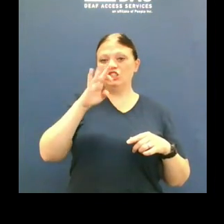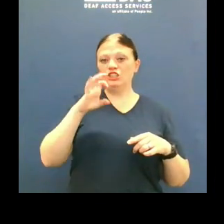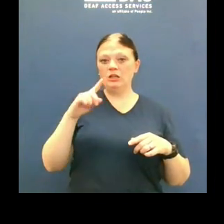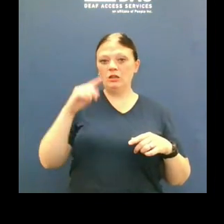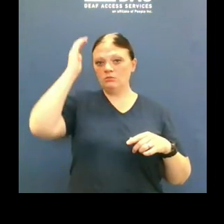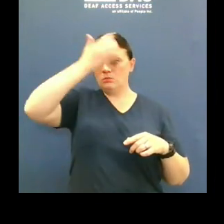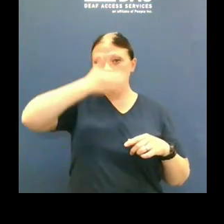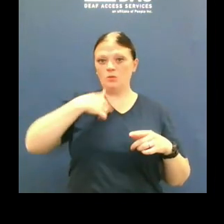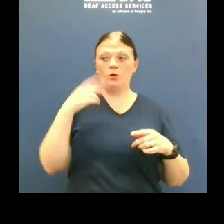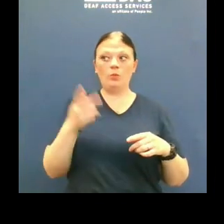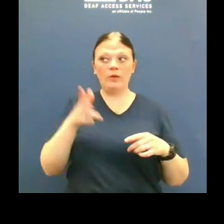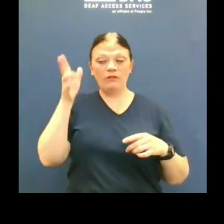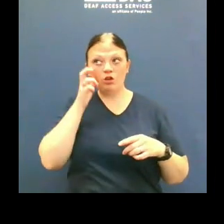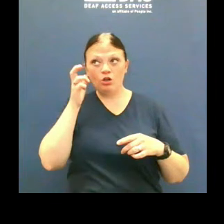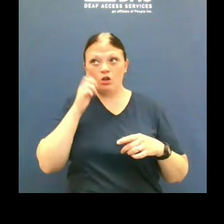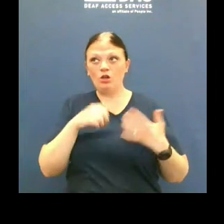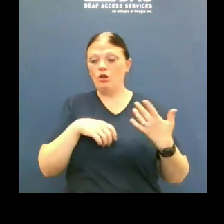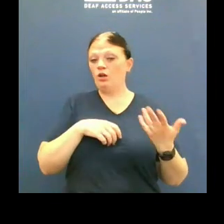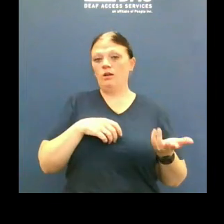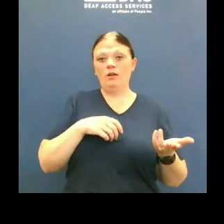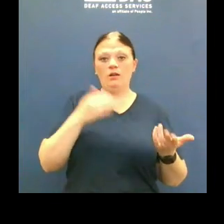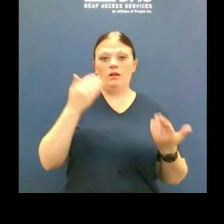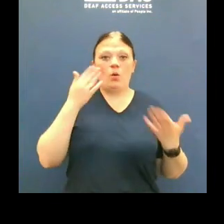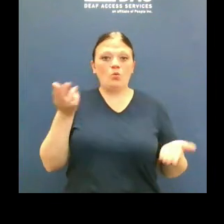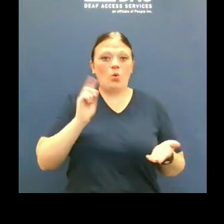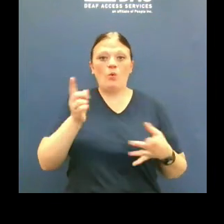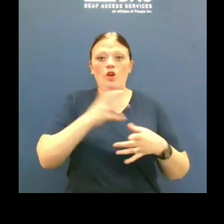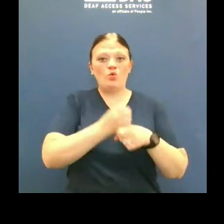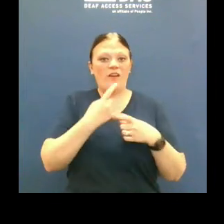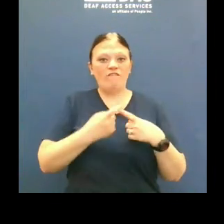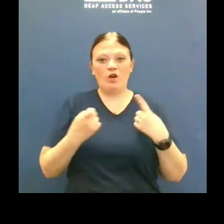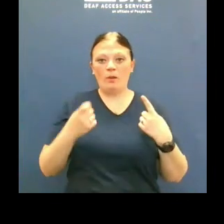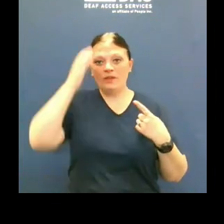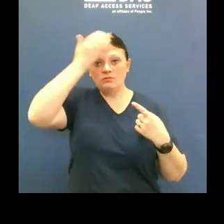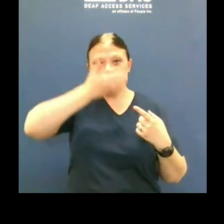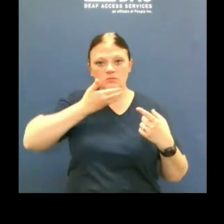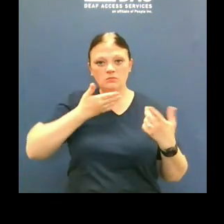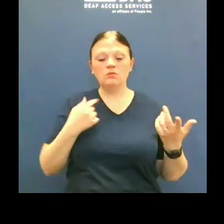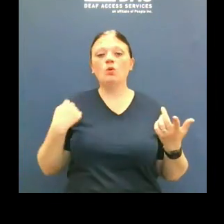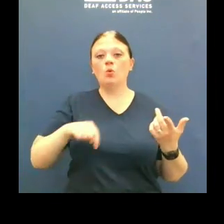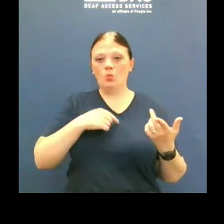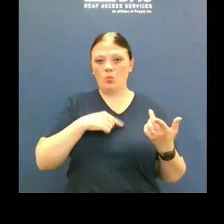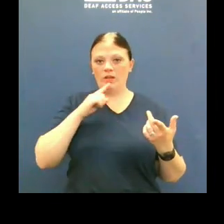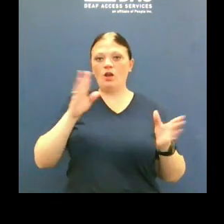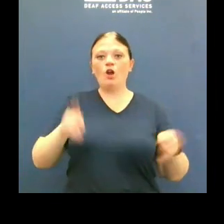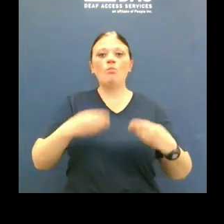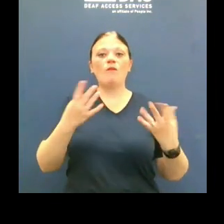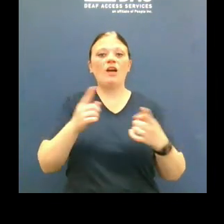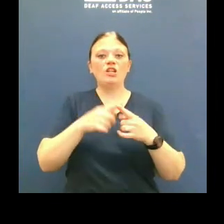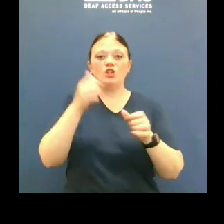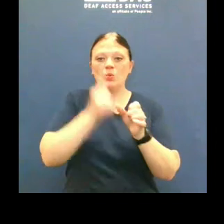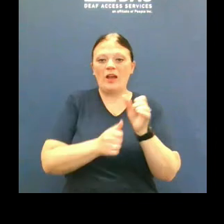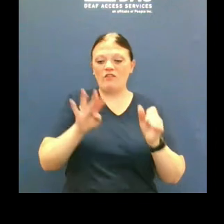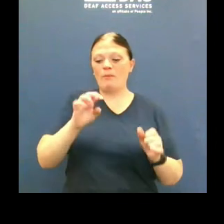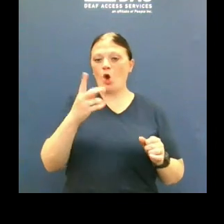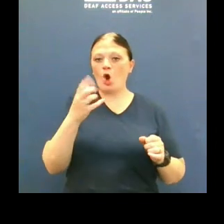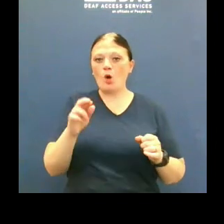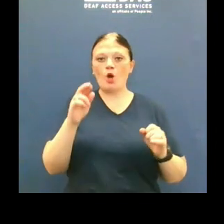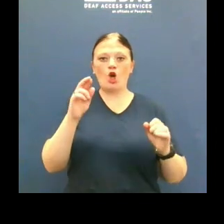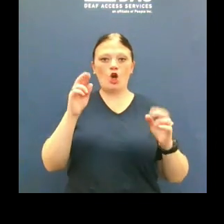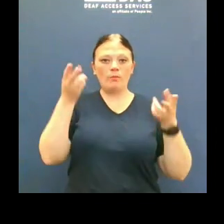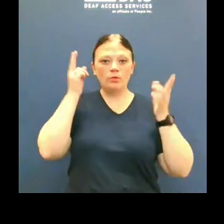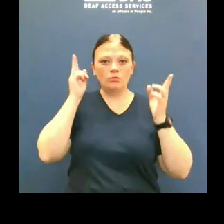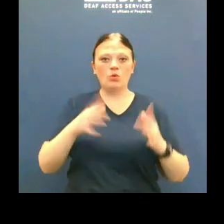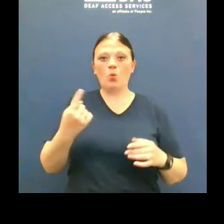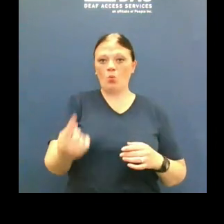our constituents that they're not certain they know where they can get face shields. So we are providing to every barber and beautician in Erie County